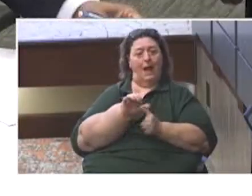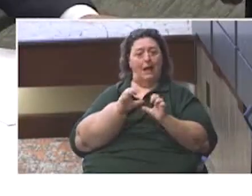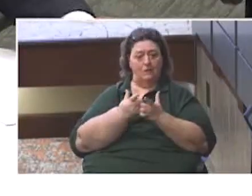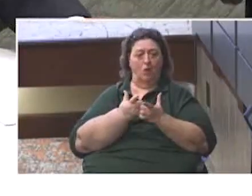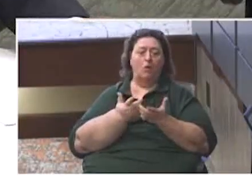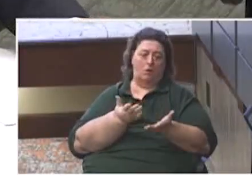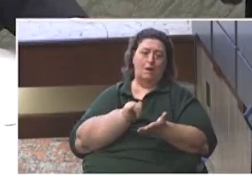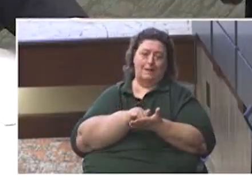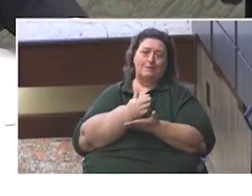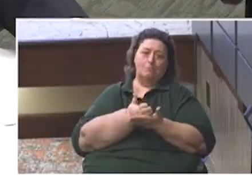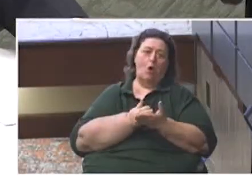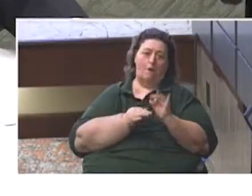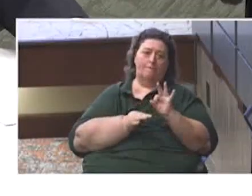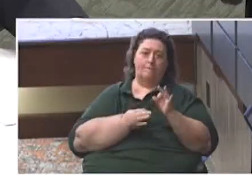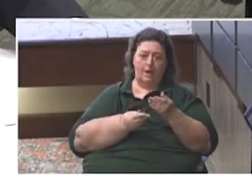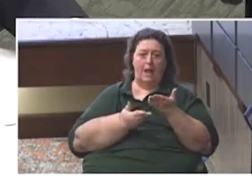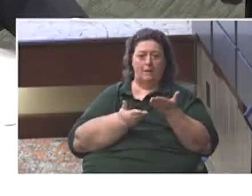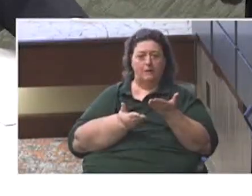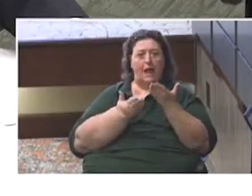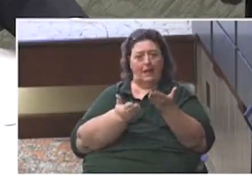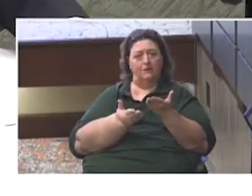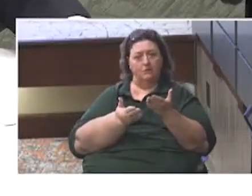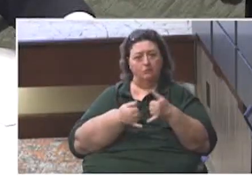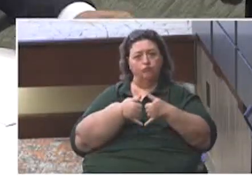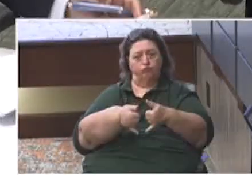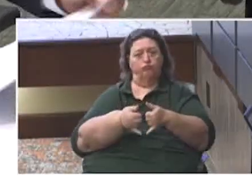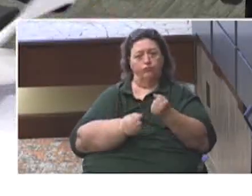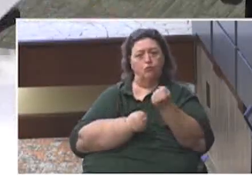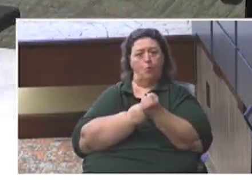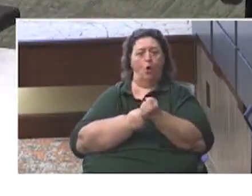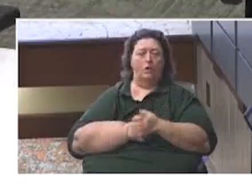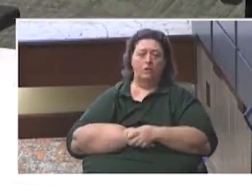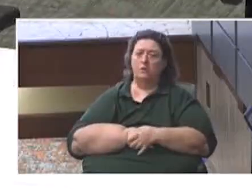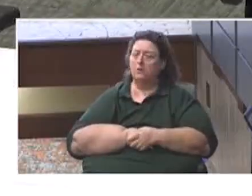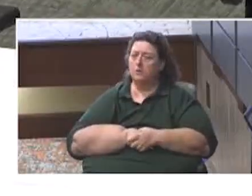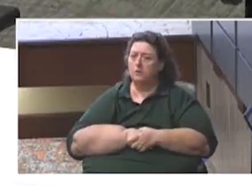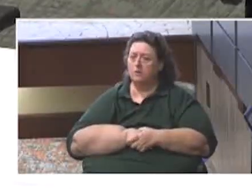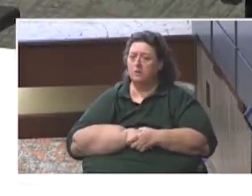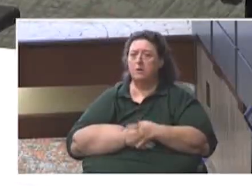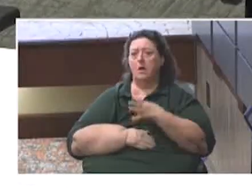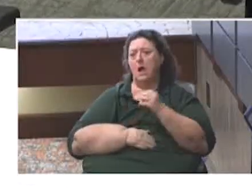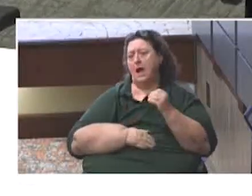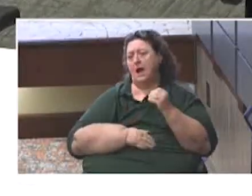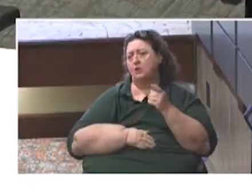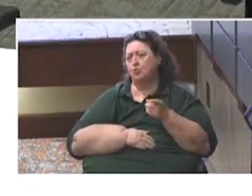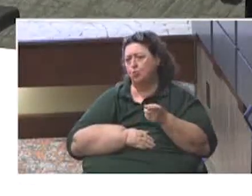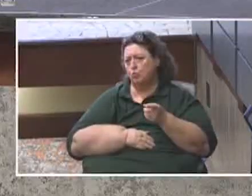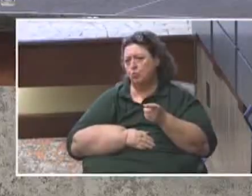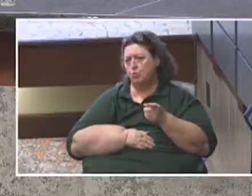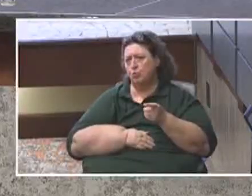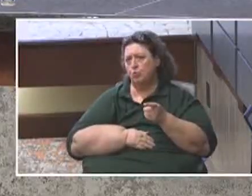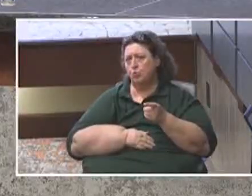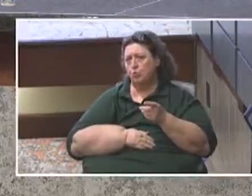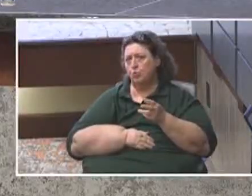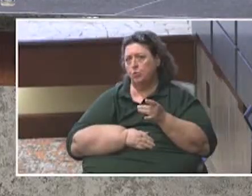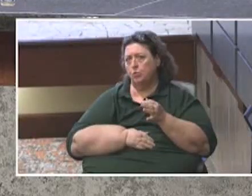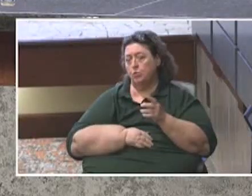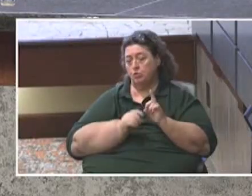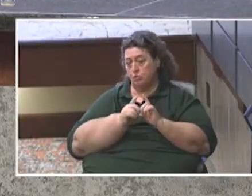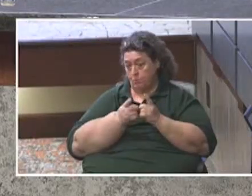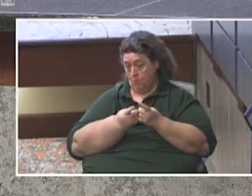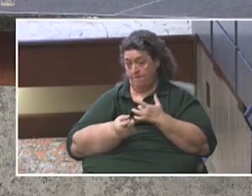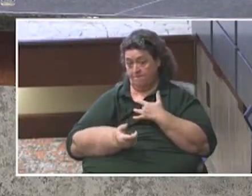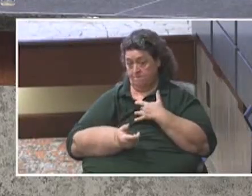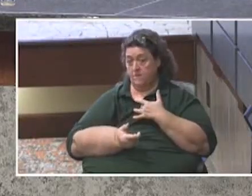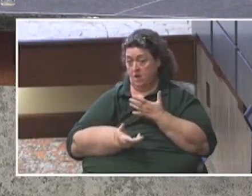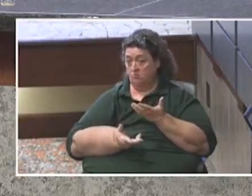part of the issuance of the resolution of support. And you and the department feel